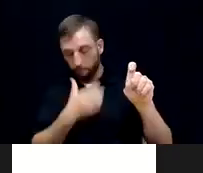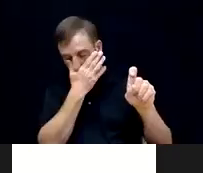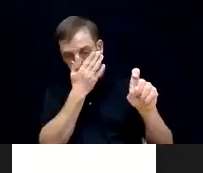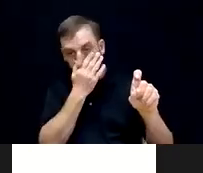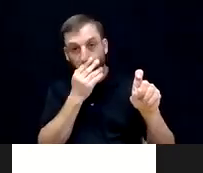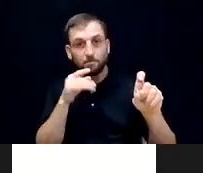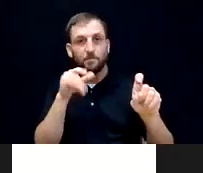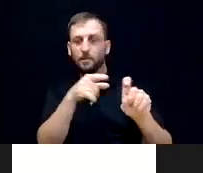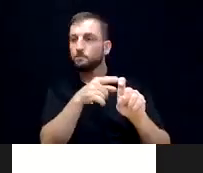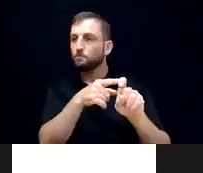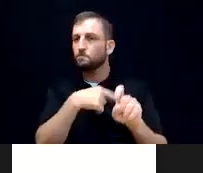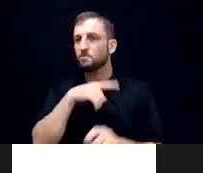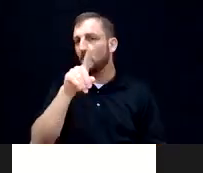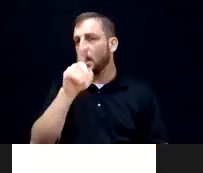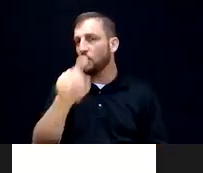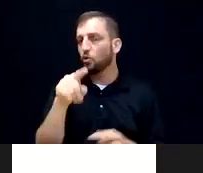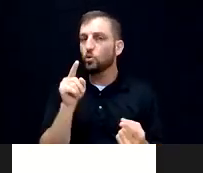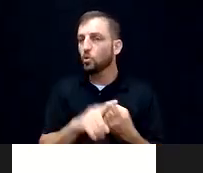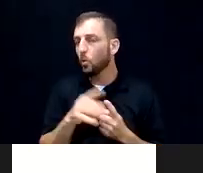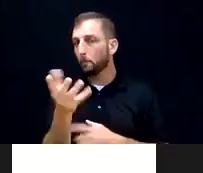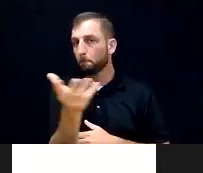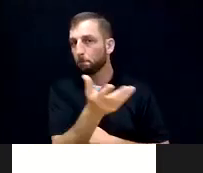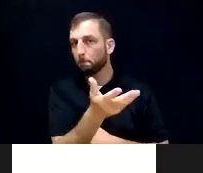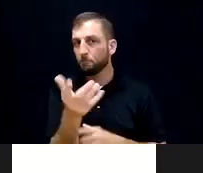And so maybe we could start with, I'm